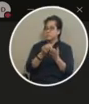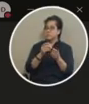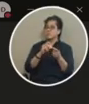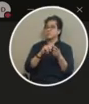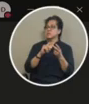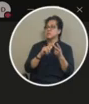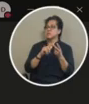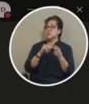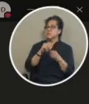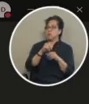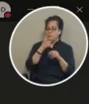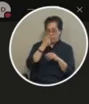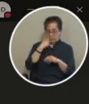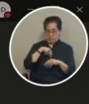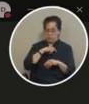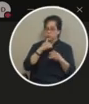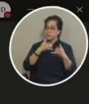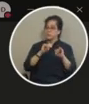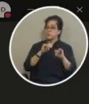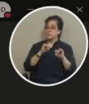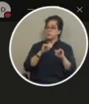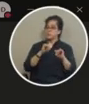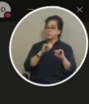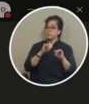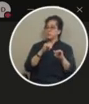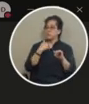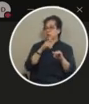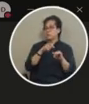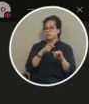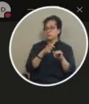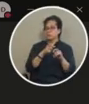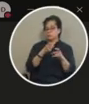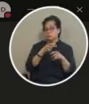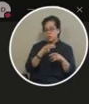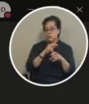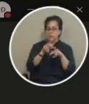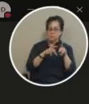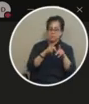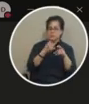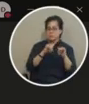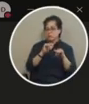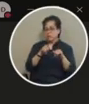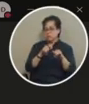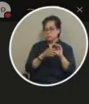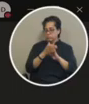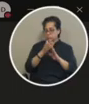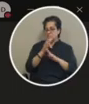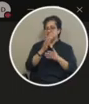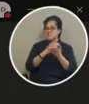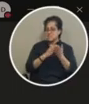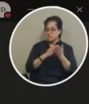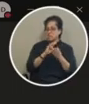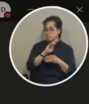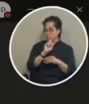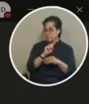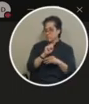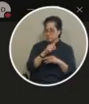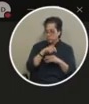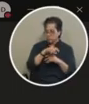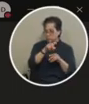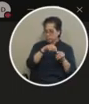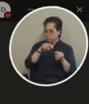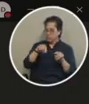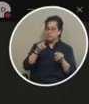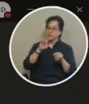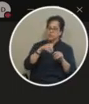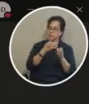they're encountering because they're still having to employ people, right, and still having to run some routes. And it's so that we're able to cover that. That's what those